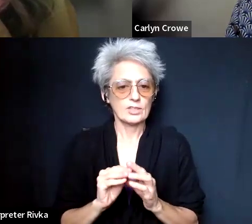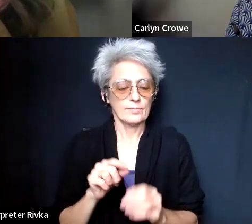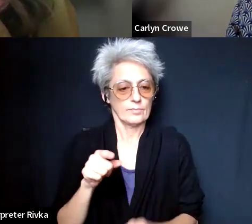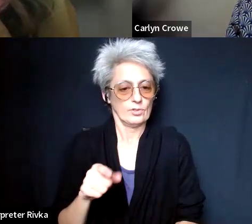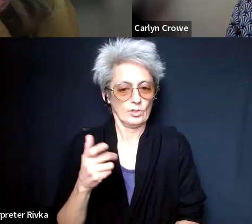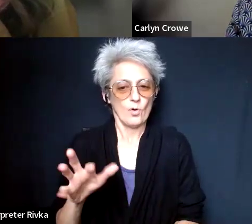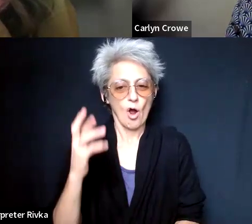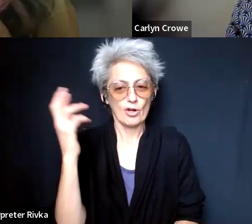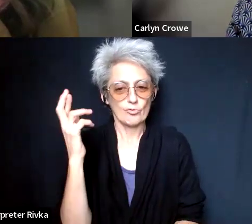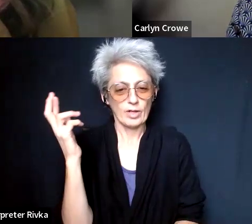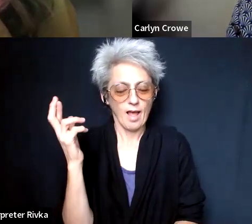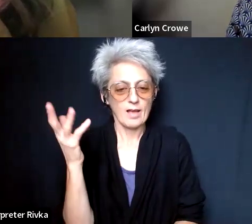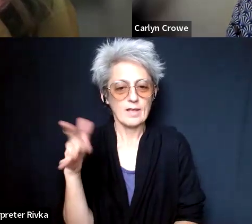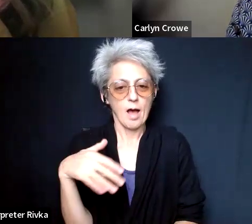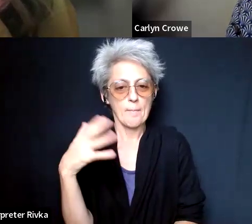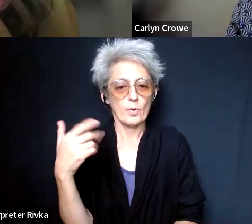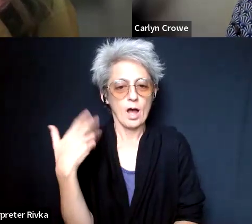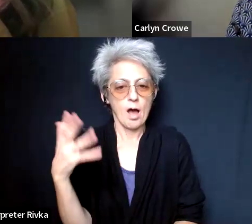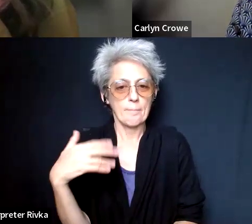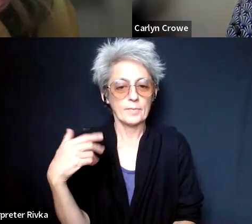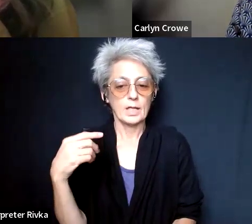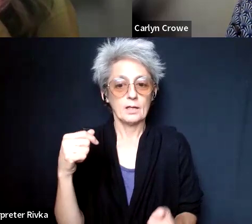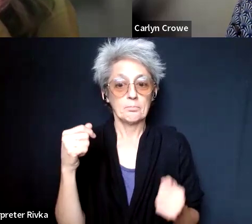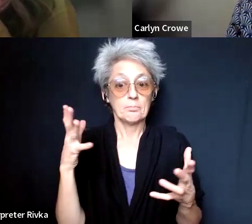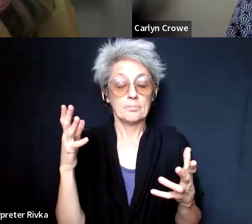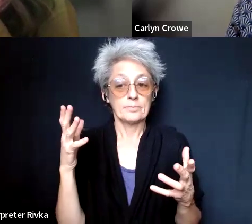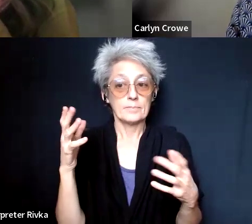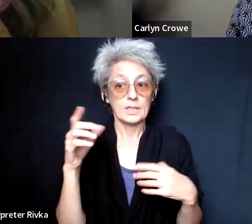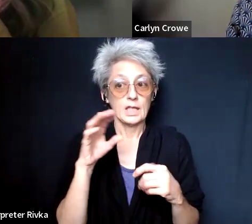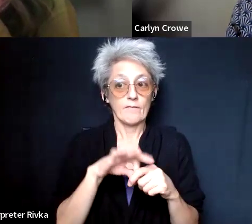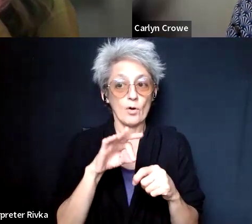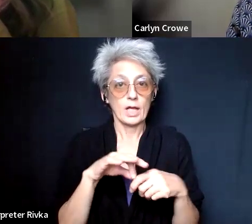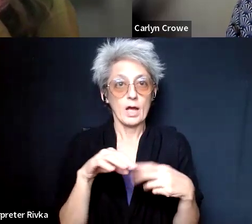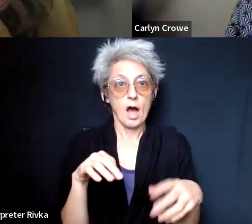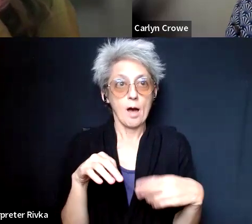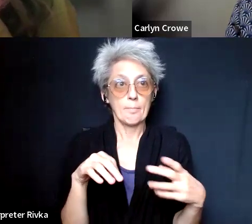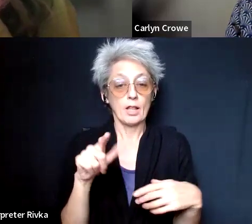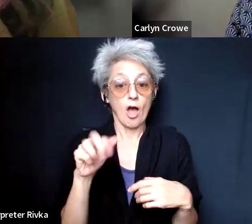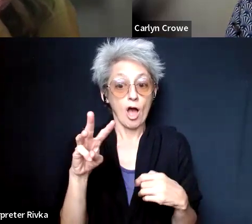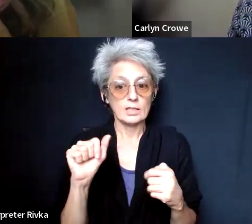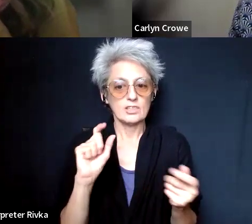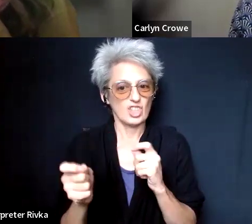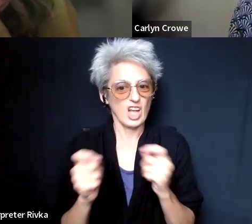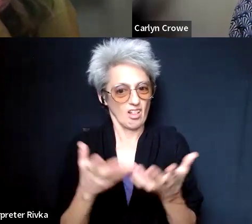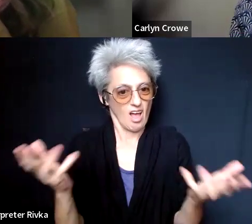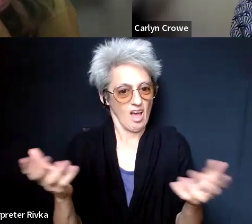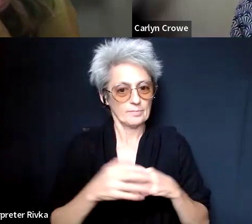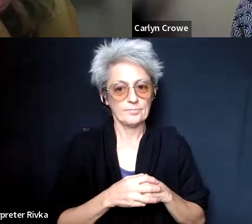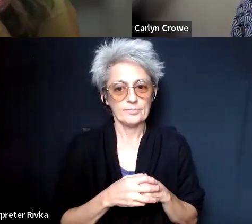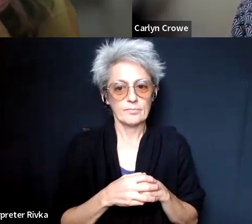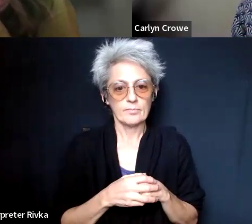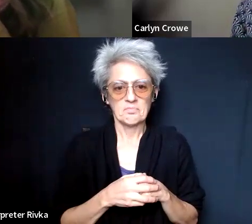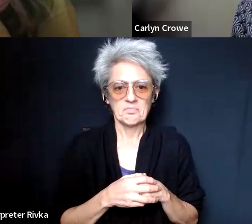that we have had some major changes to our voting laws. And so it's a very, very